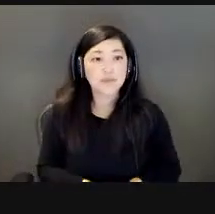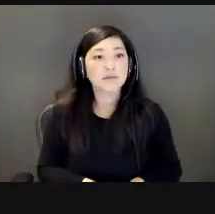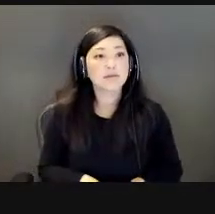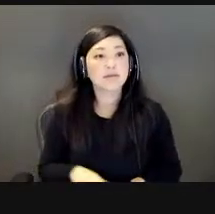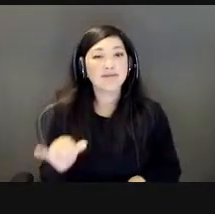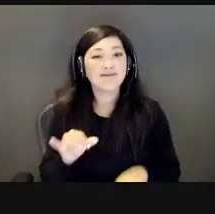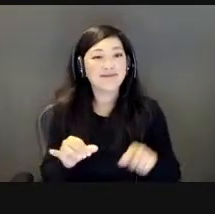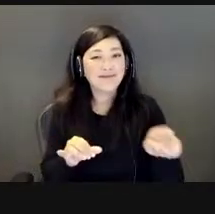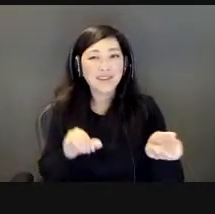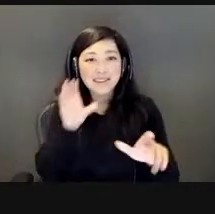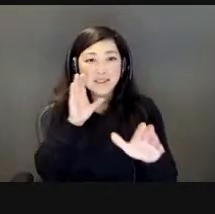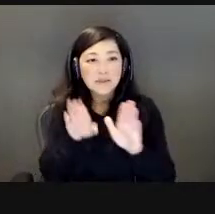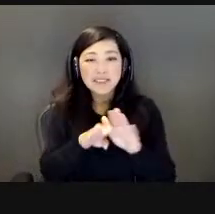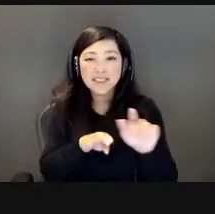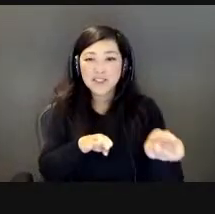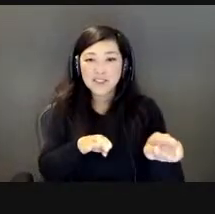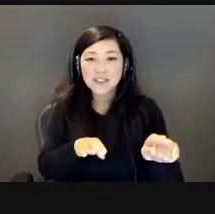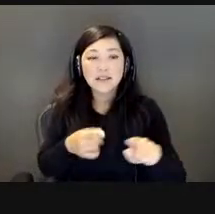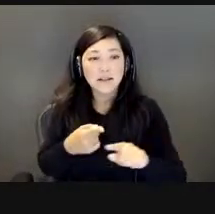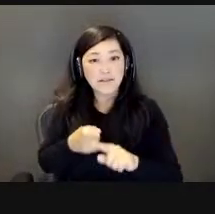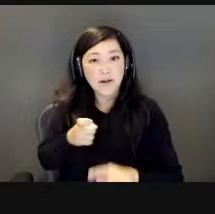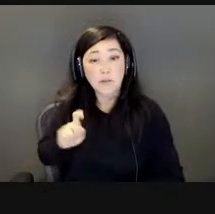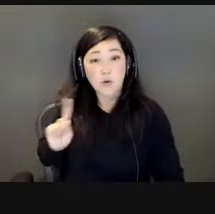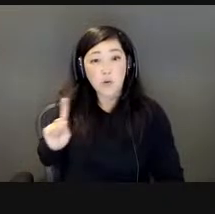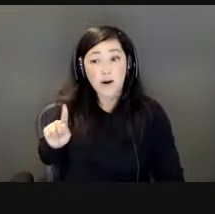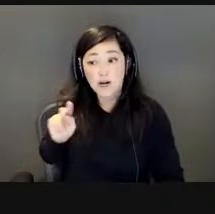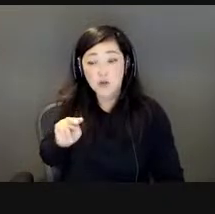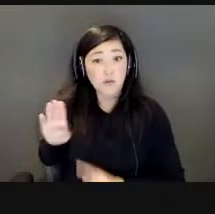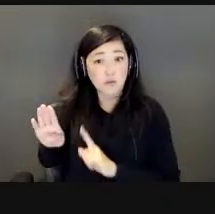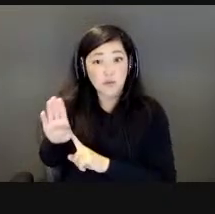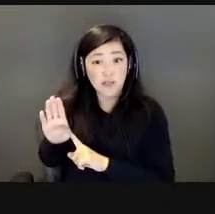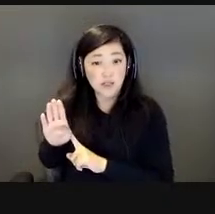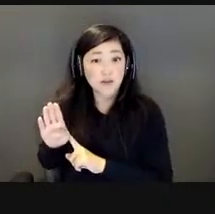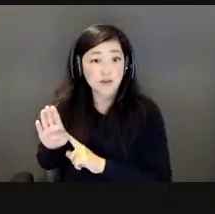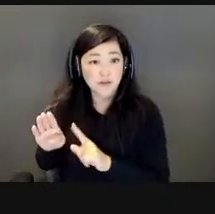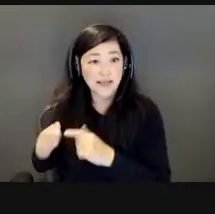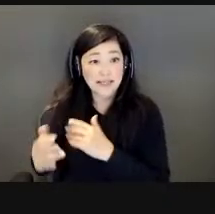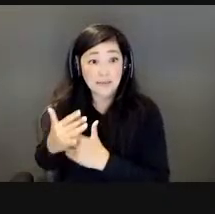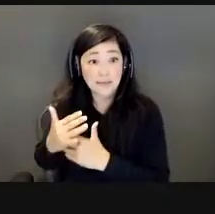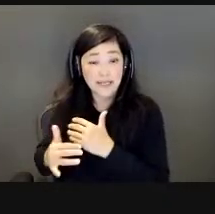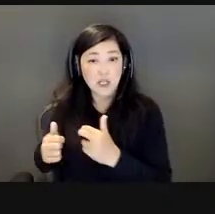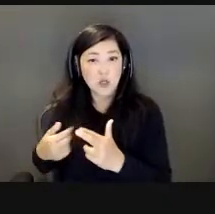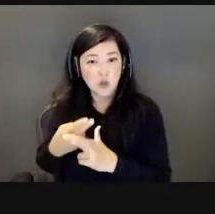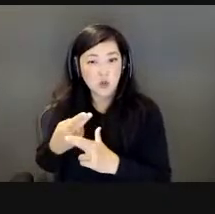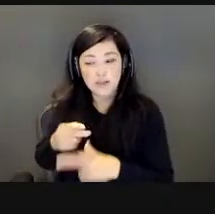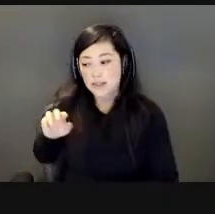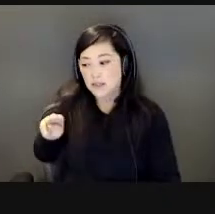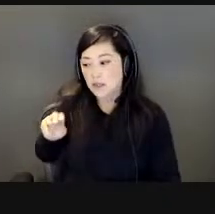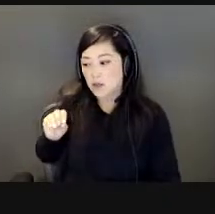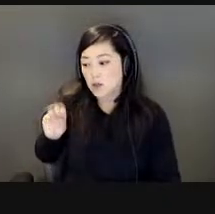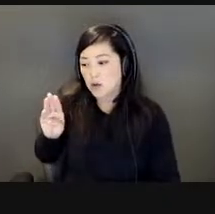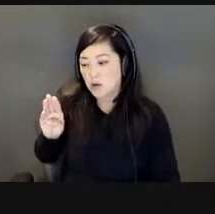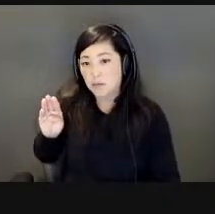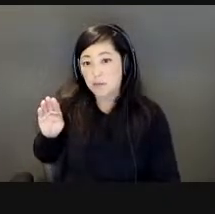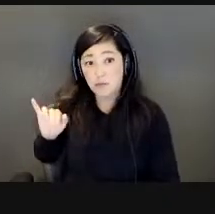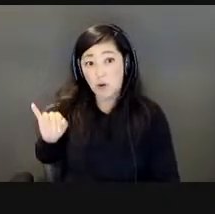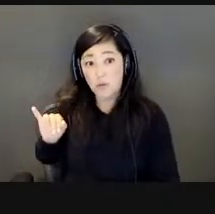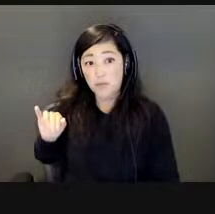taken around the launch of Parley Beach, New Brunswick's accessible MobiMat, where one of our service participants